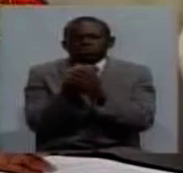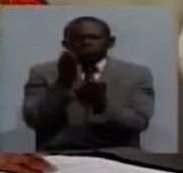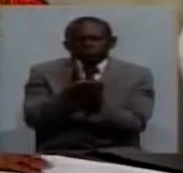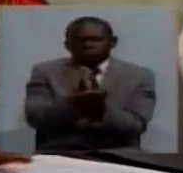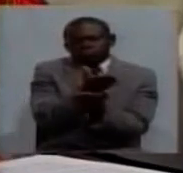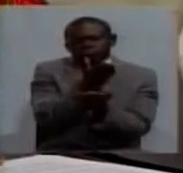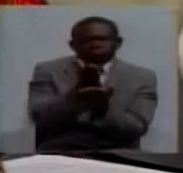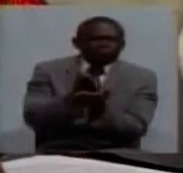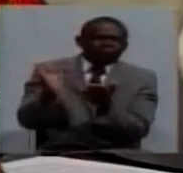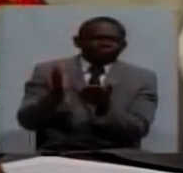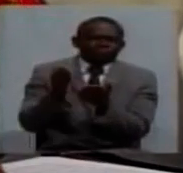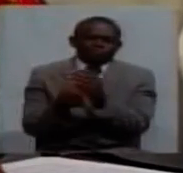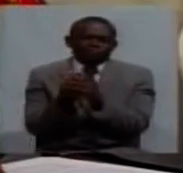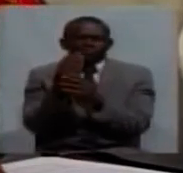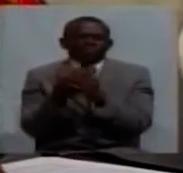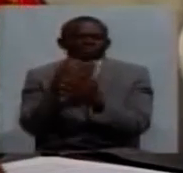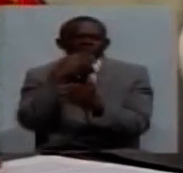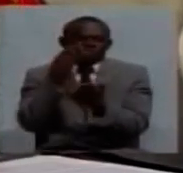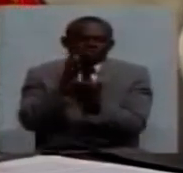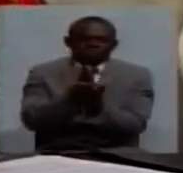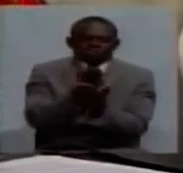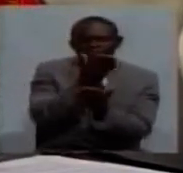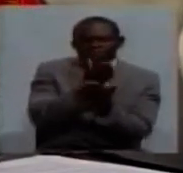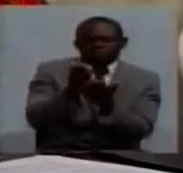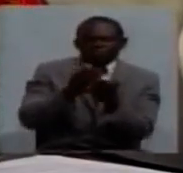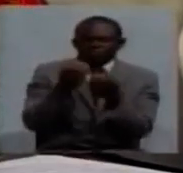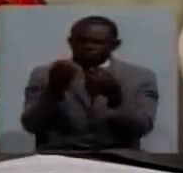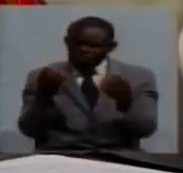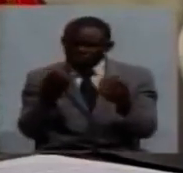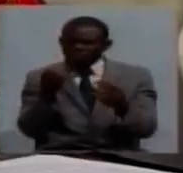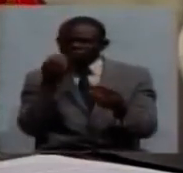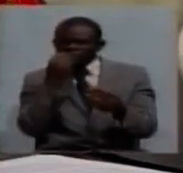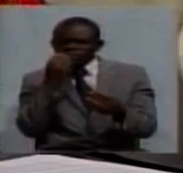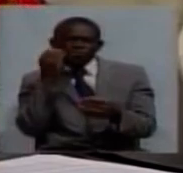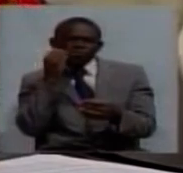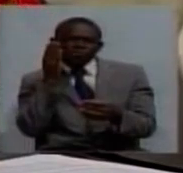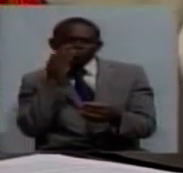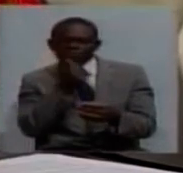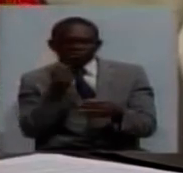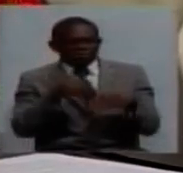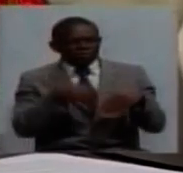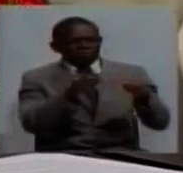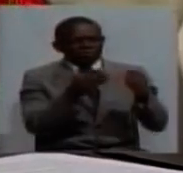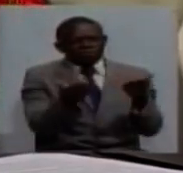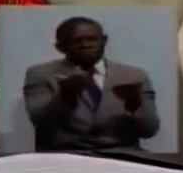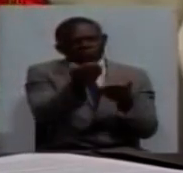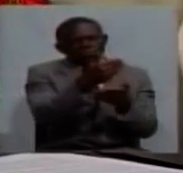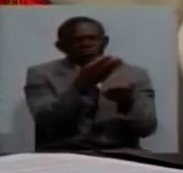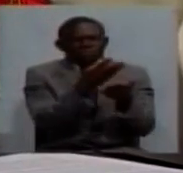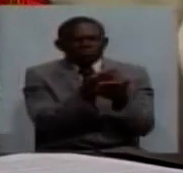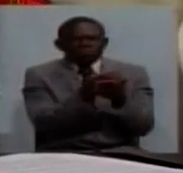enough to eat, but there's leftover to sell for this? So as soon as factories start coming in, even the lowest person will